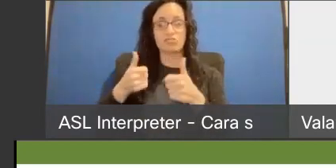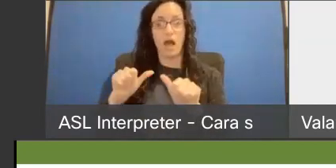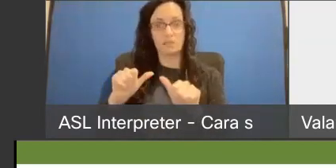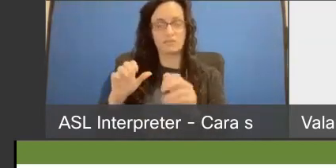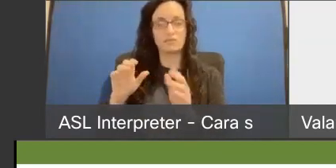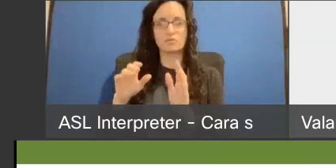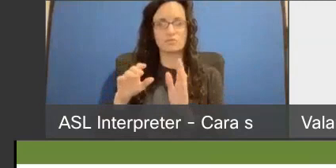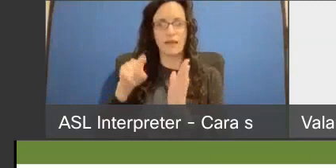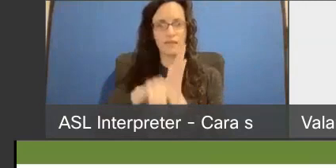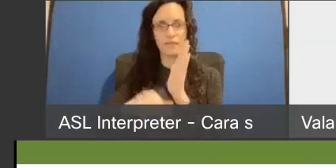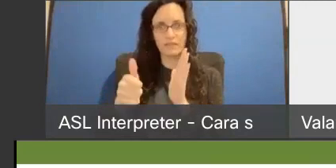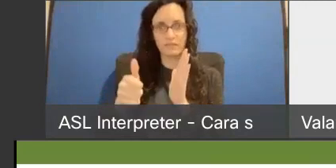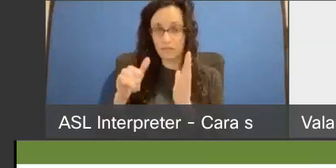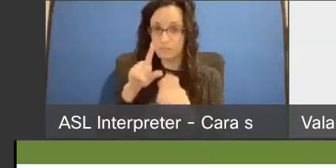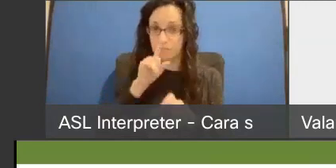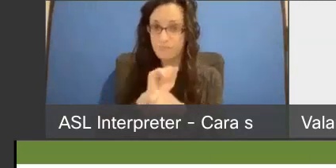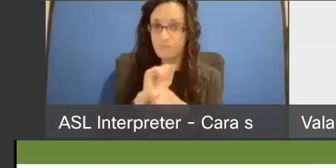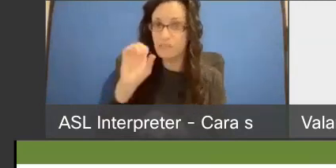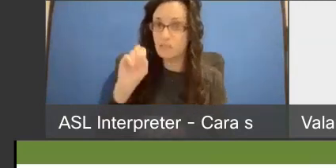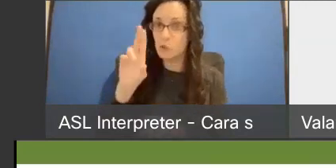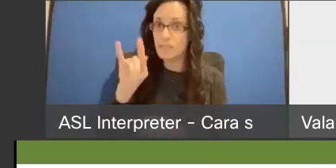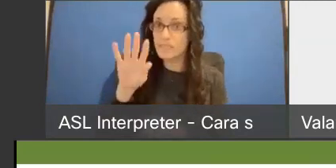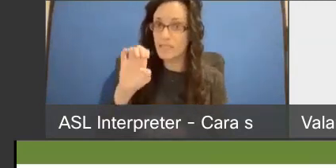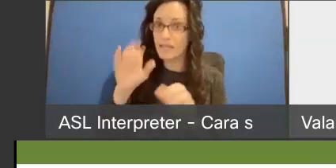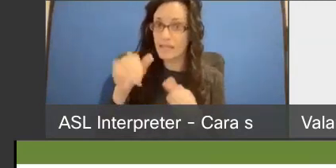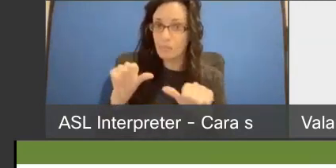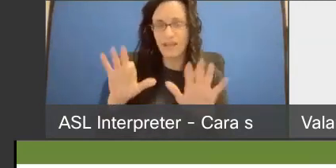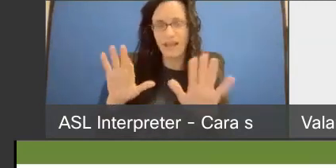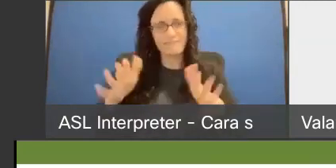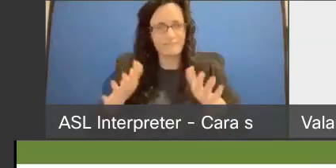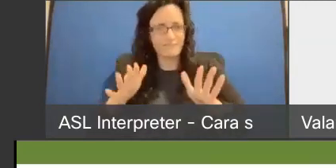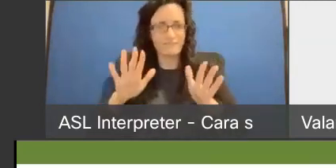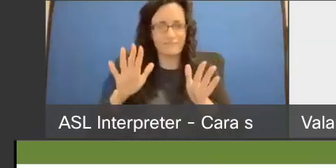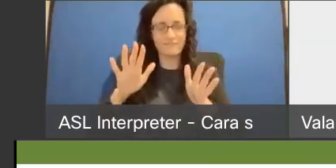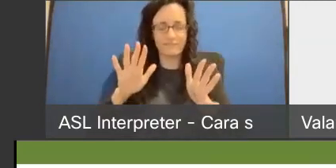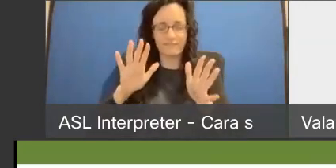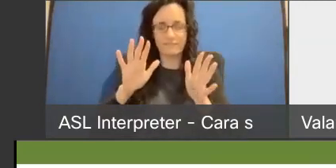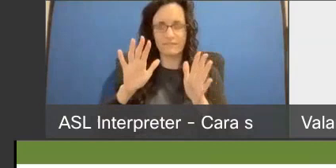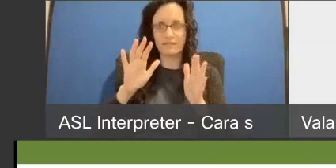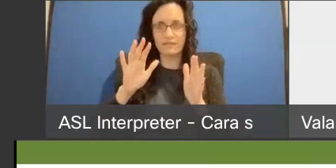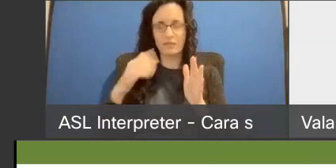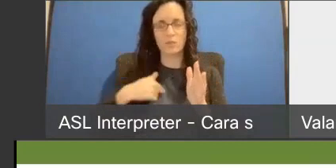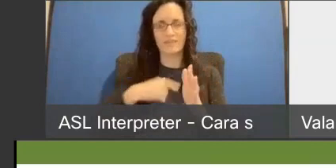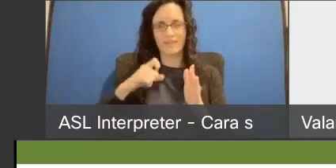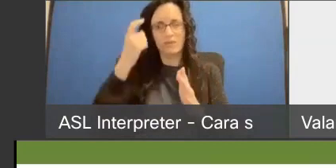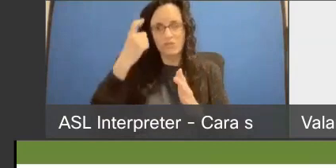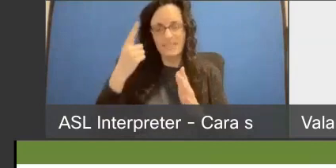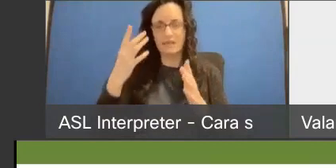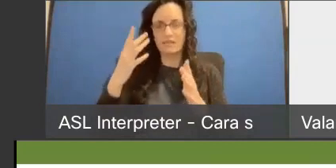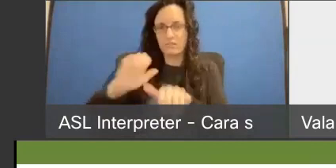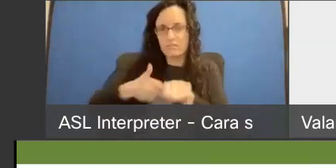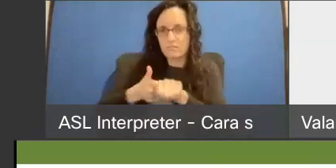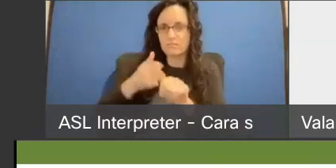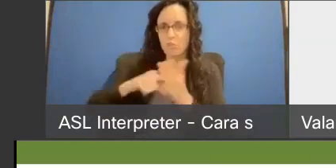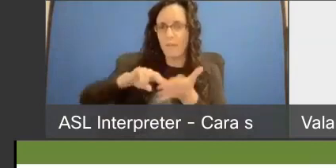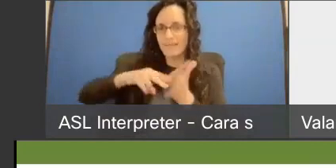attempt? Well, kinda, huh? In an interesting way, because we have to understand the meaning of it, and the intent